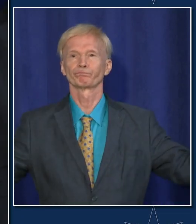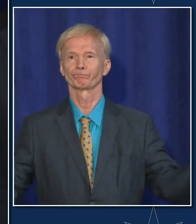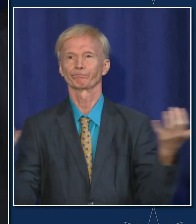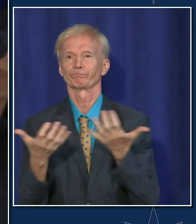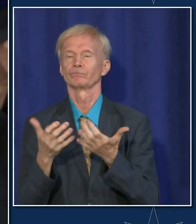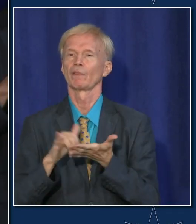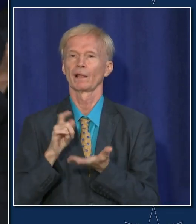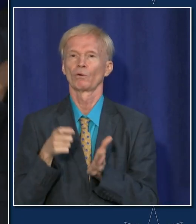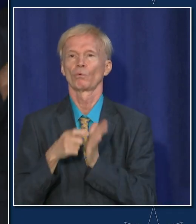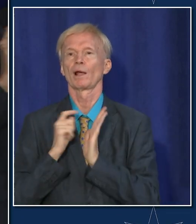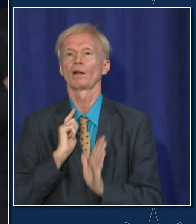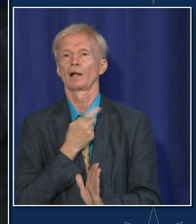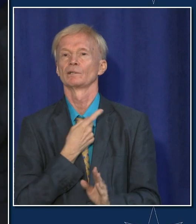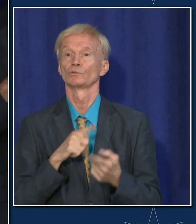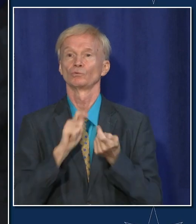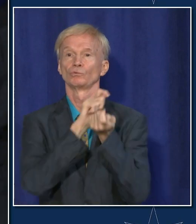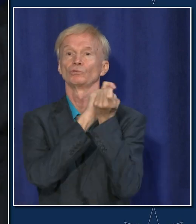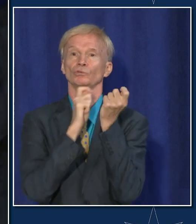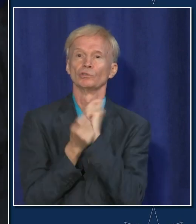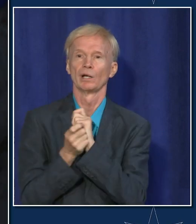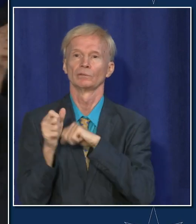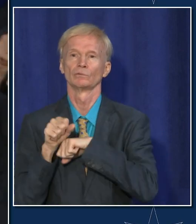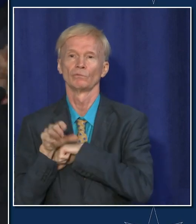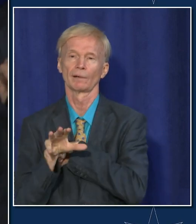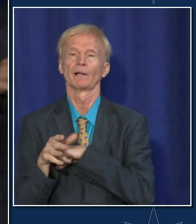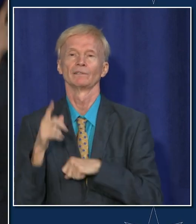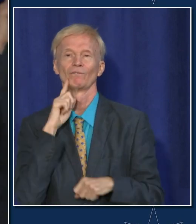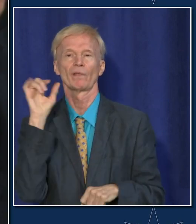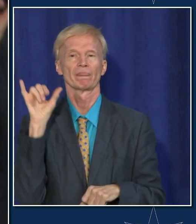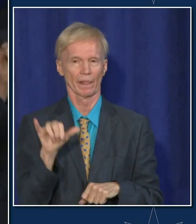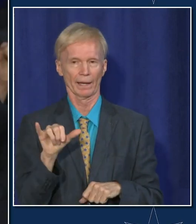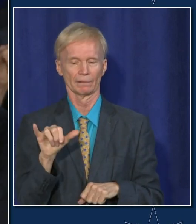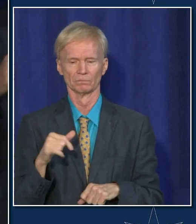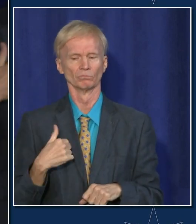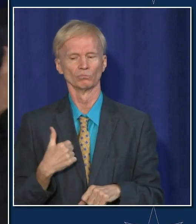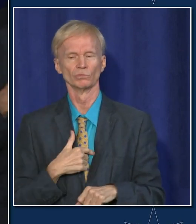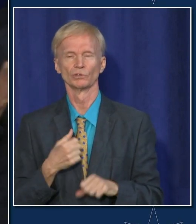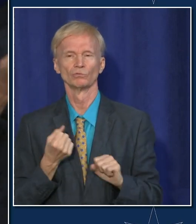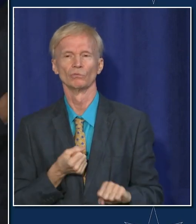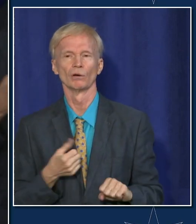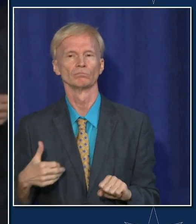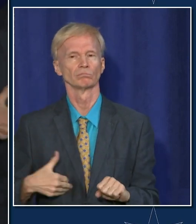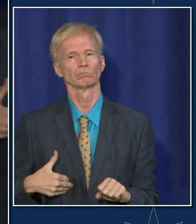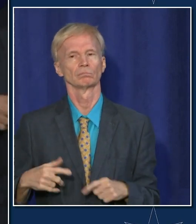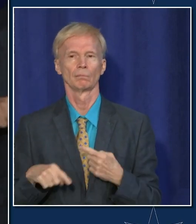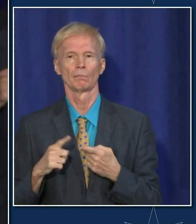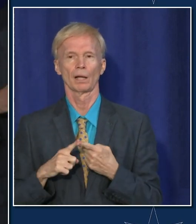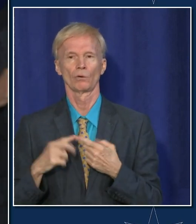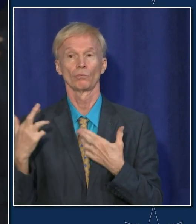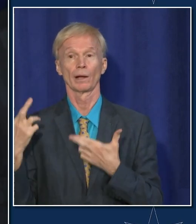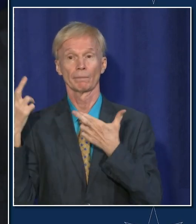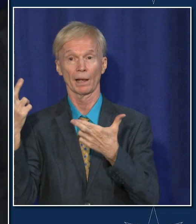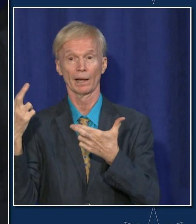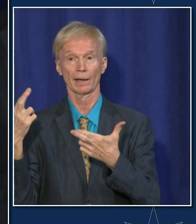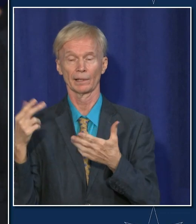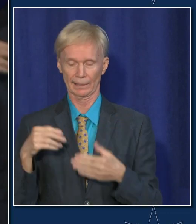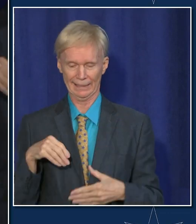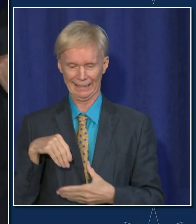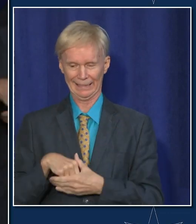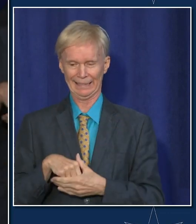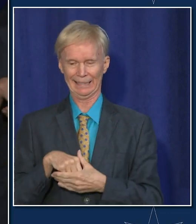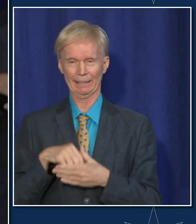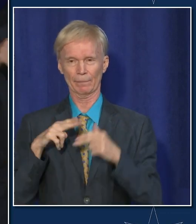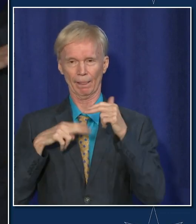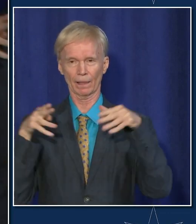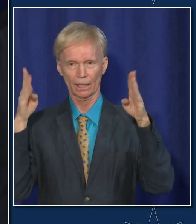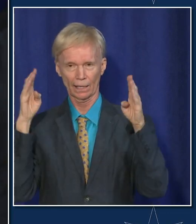need to change recommendations around that. We have felt very strongly about recommending in-person education,